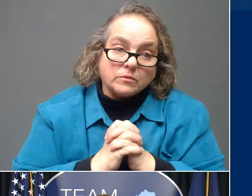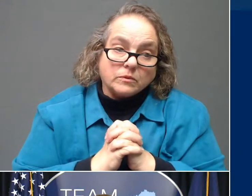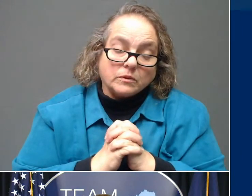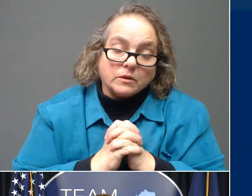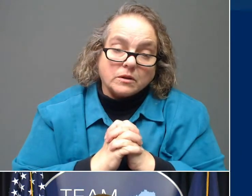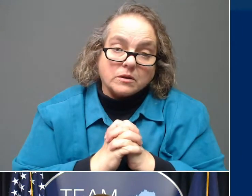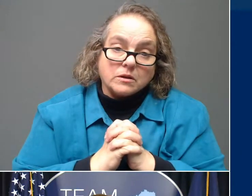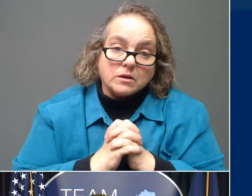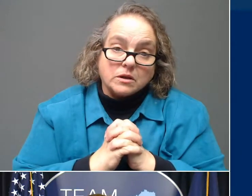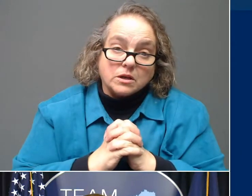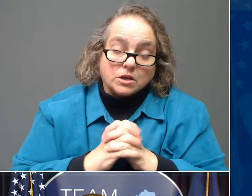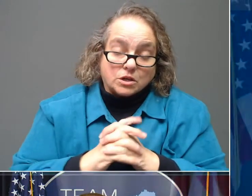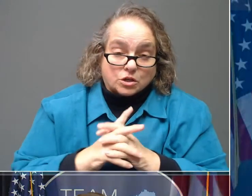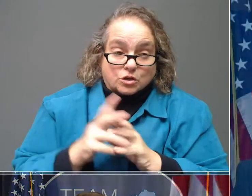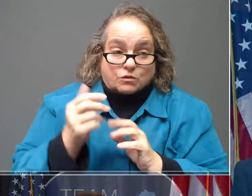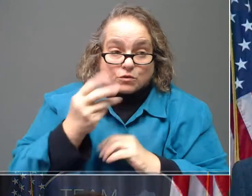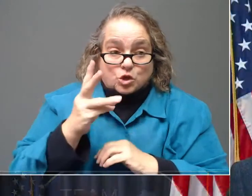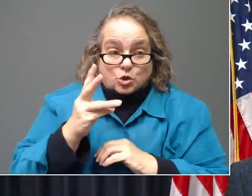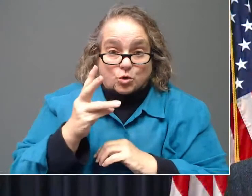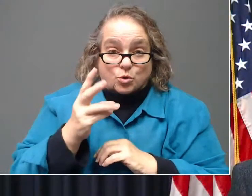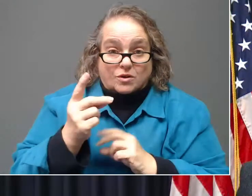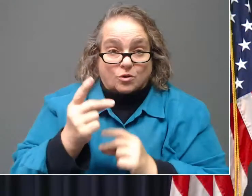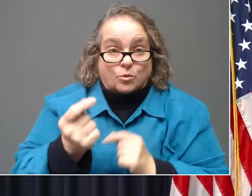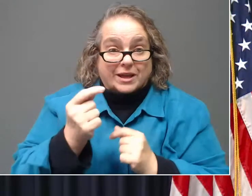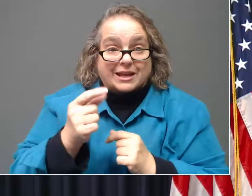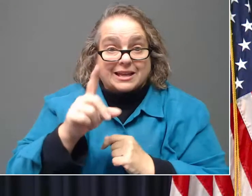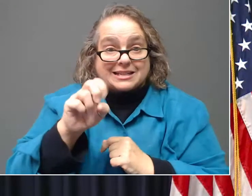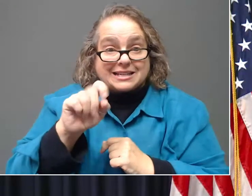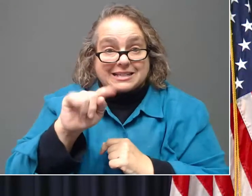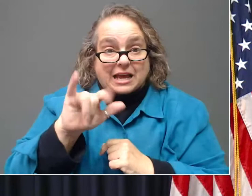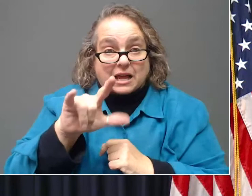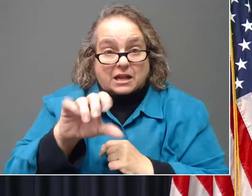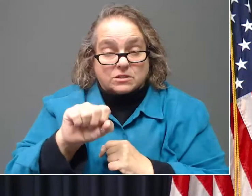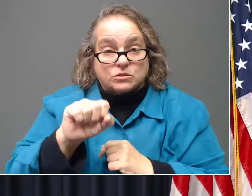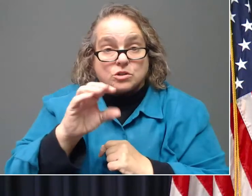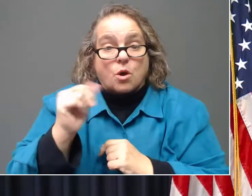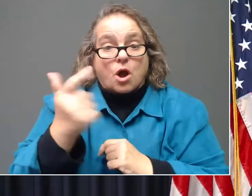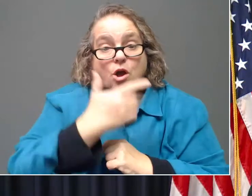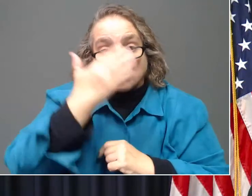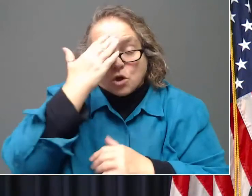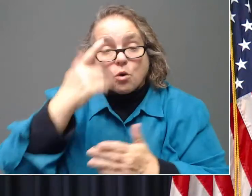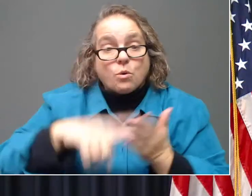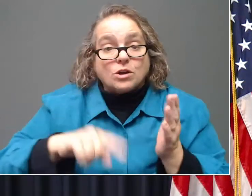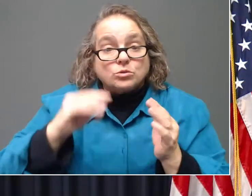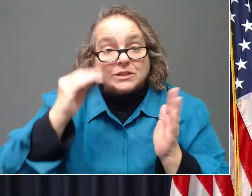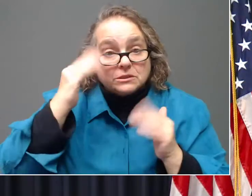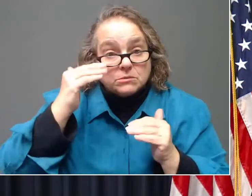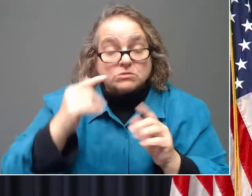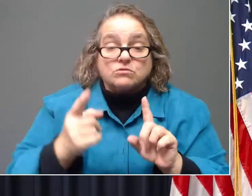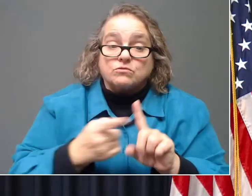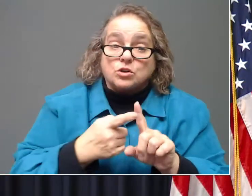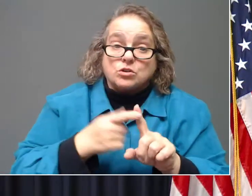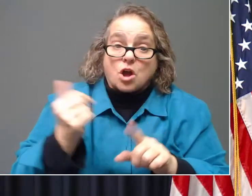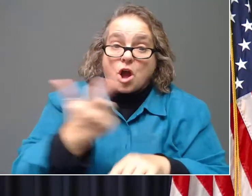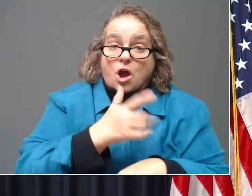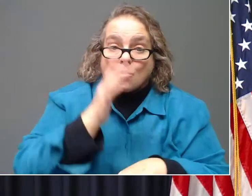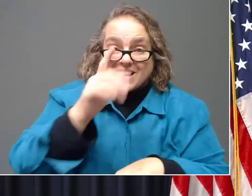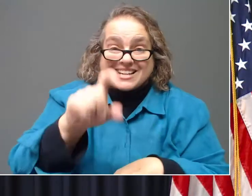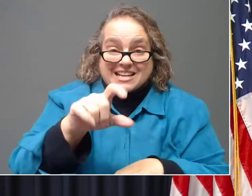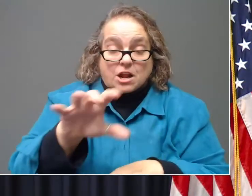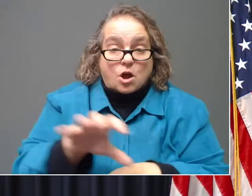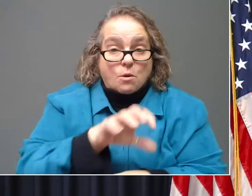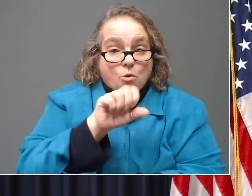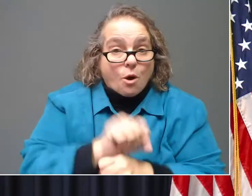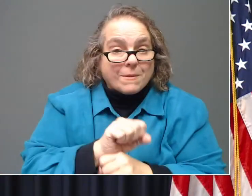Just a few quick details so everyone knows what to expect. First of all, everyone will need an appointment before going